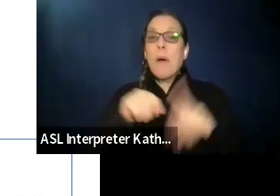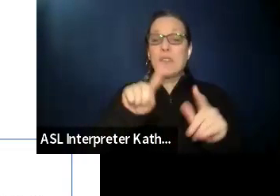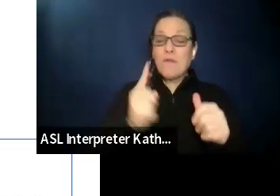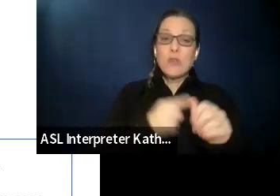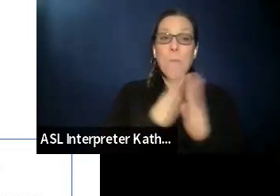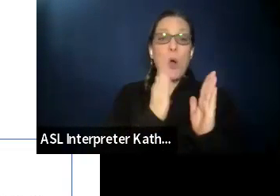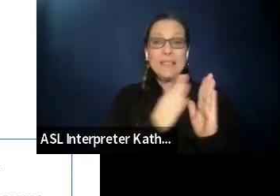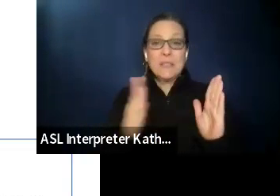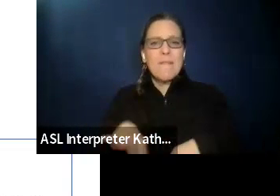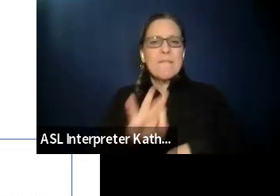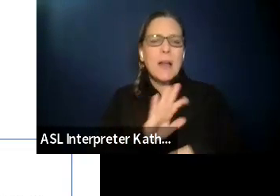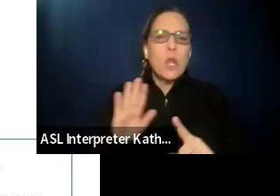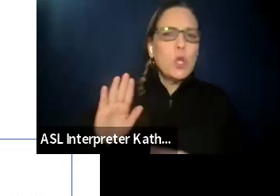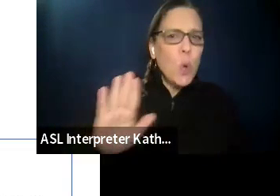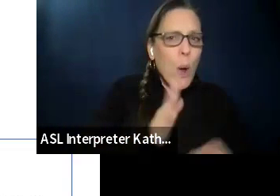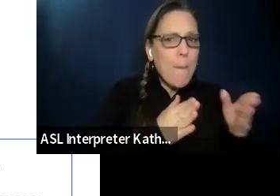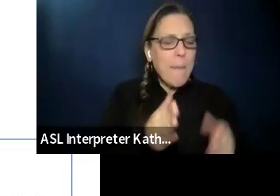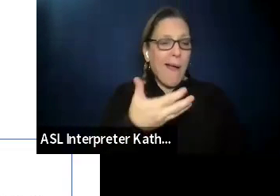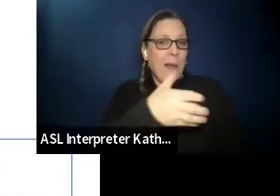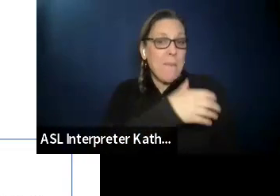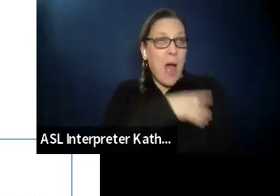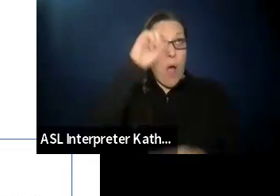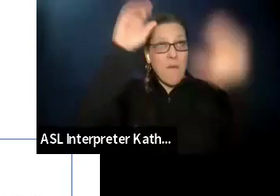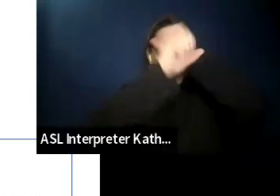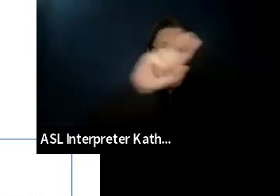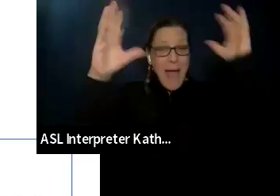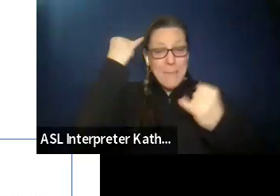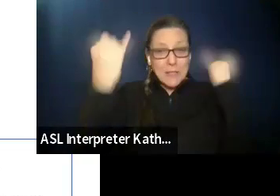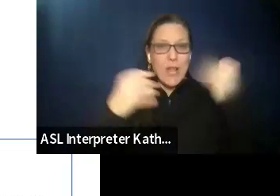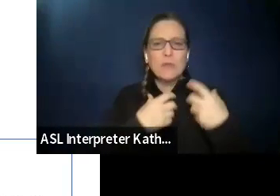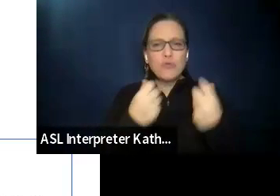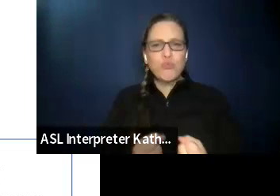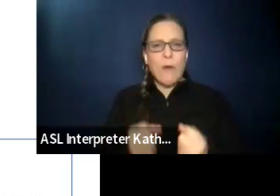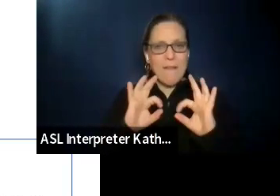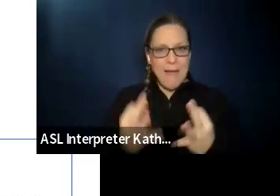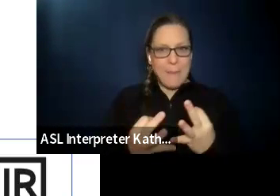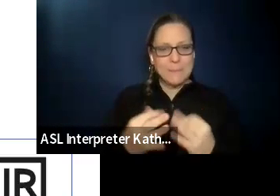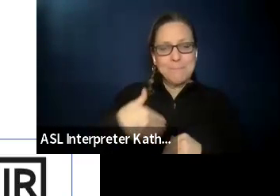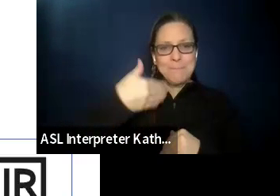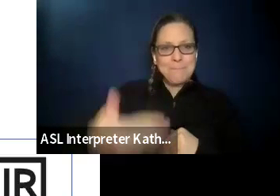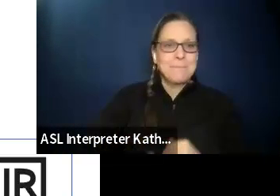about finding your own path, the power of imagination, and the strength of family. Next.